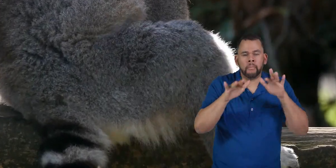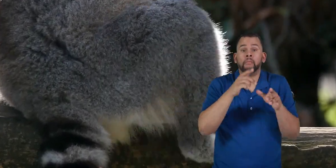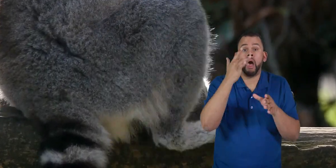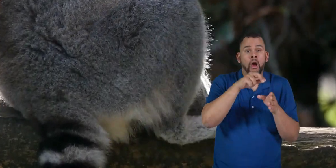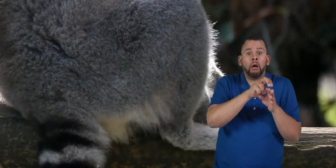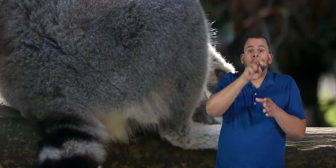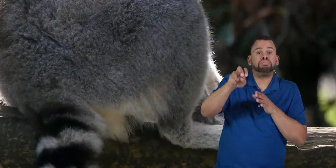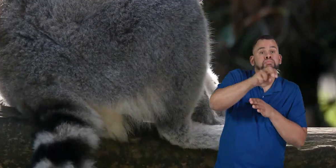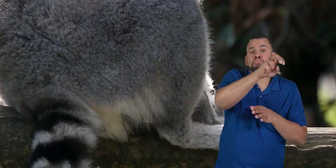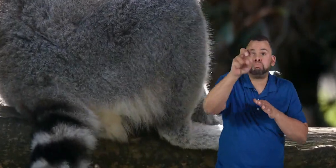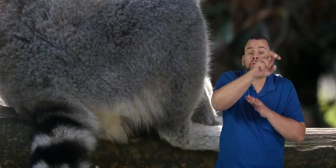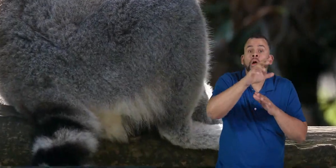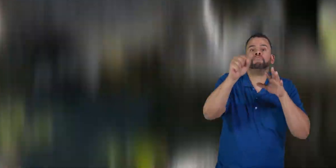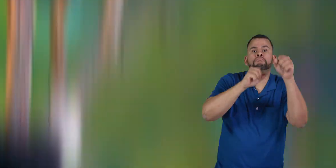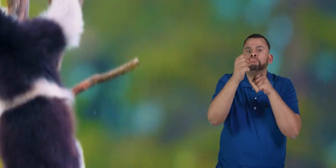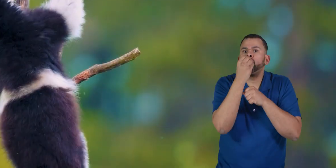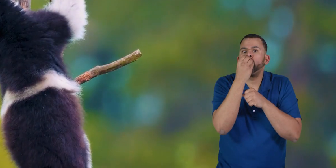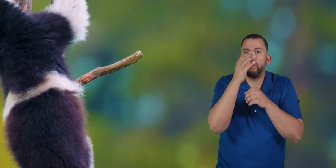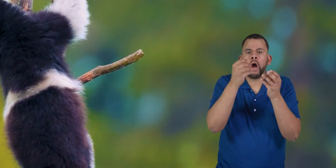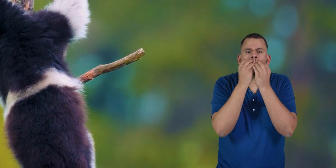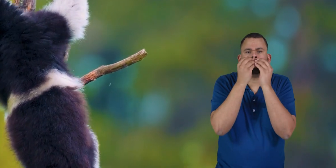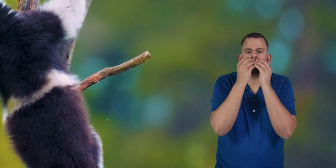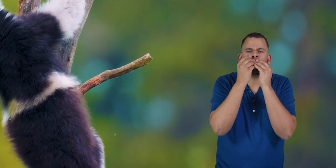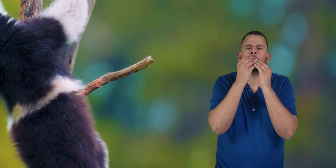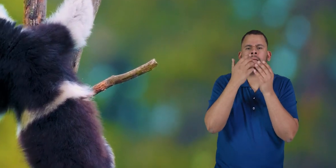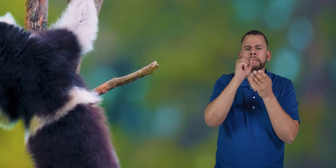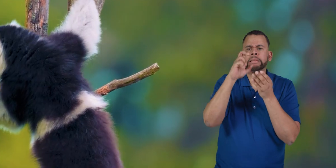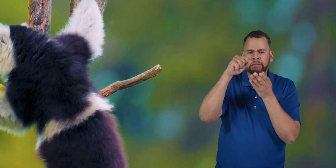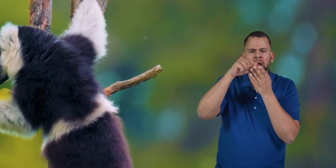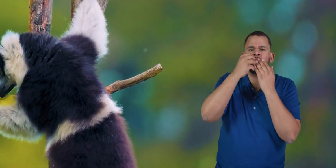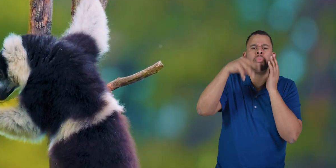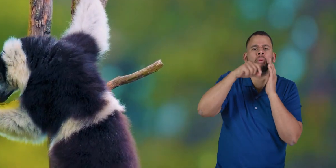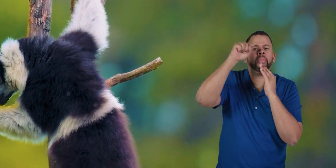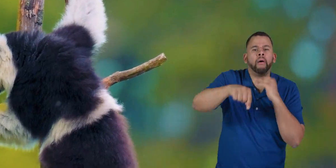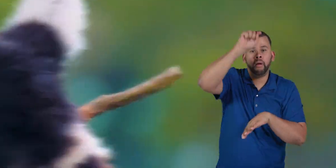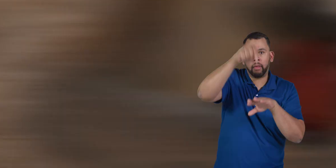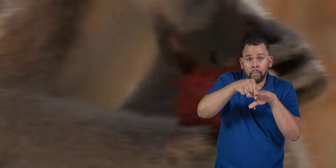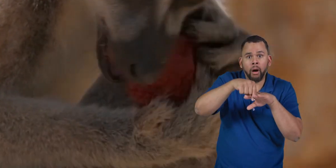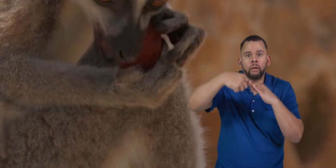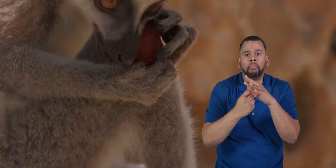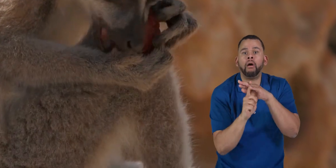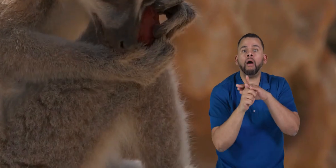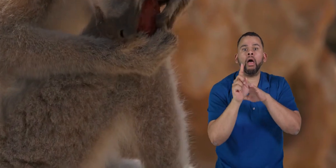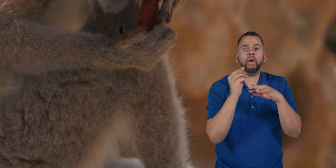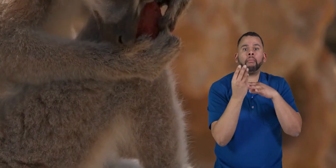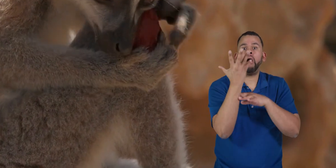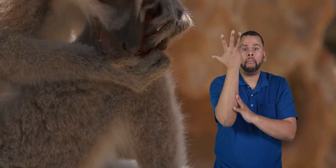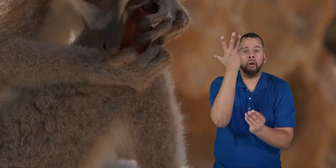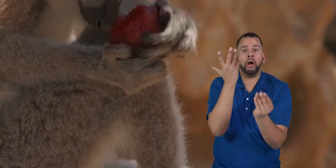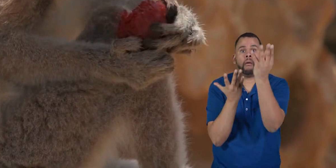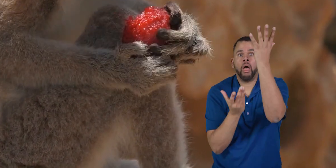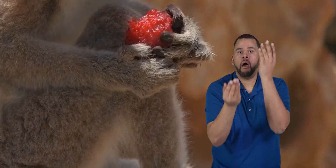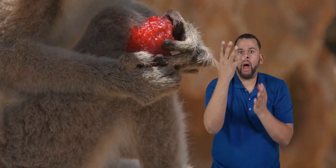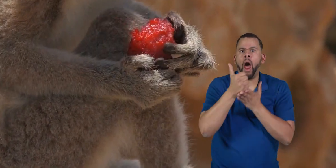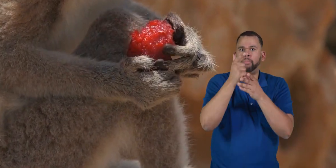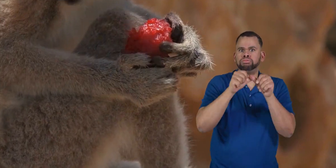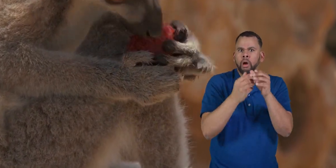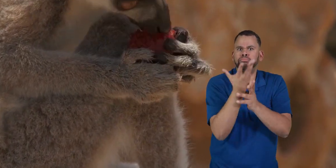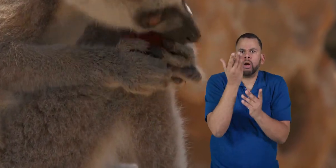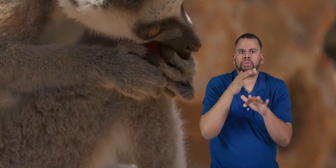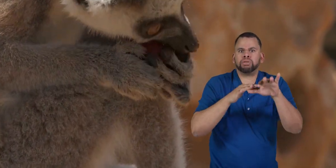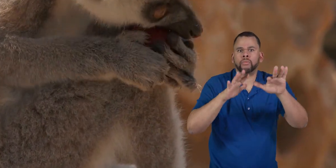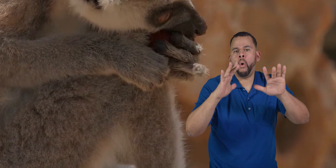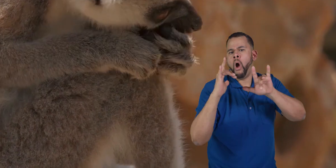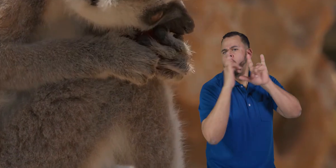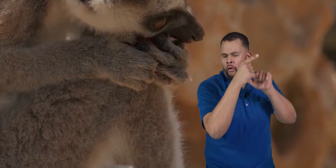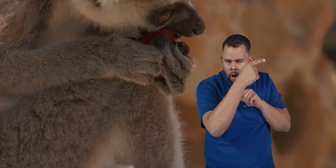in keeping the balance in their environment they help spread seeds from the fruits they eat when they munch on tasty fruits they often